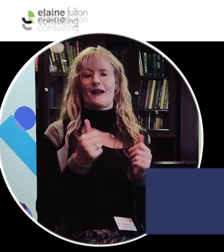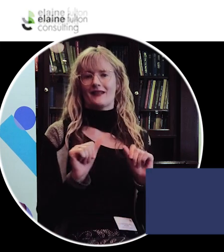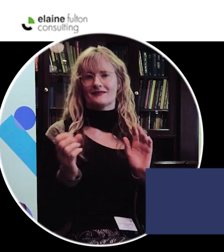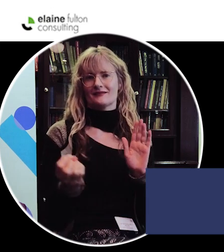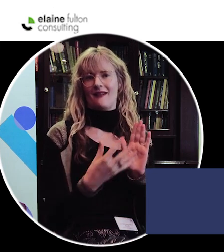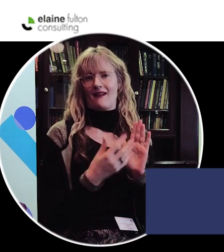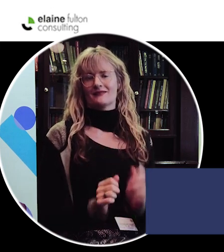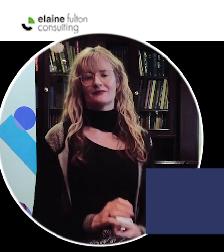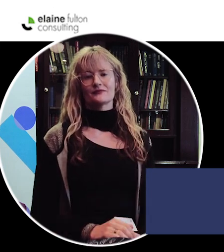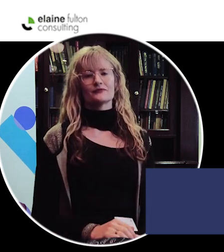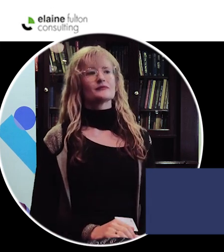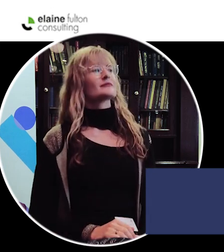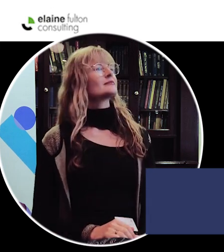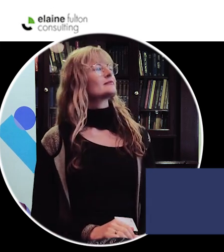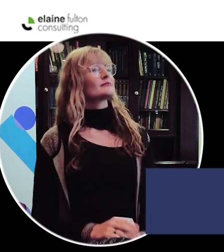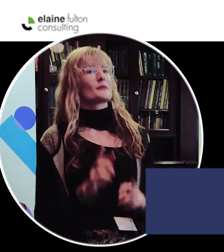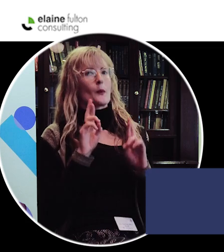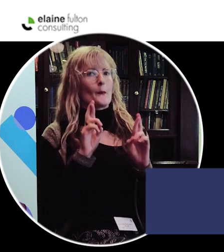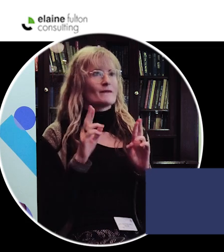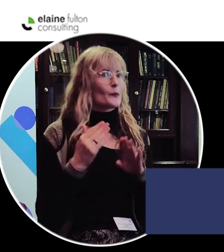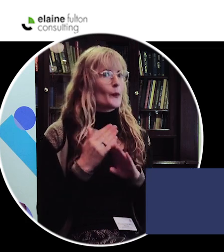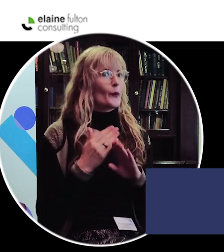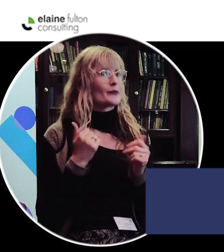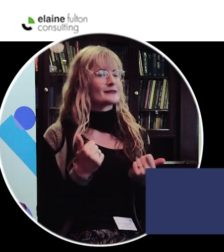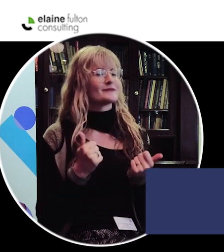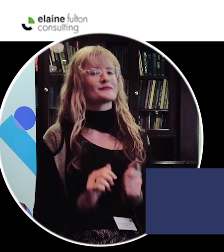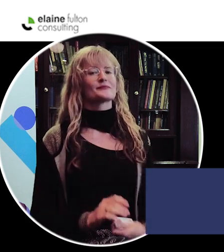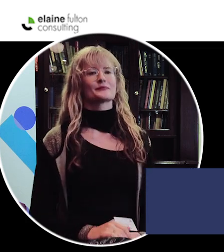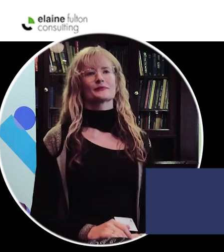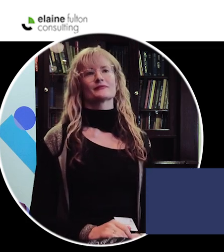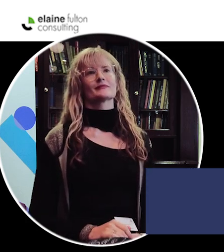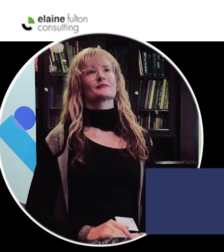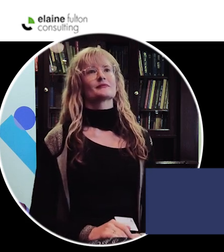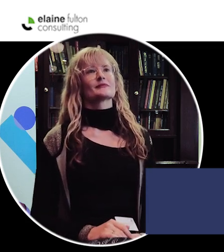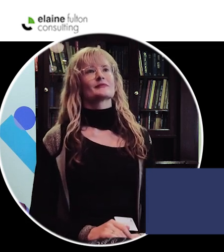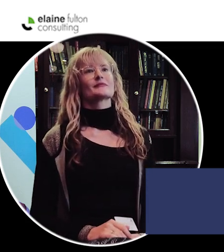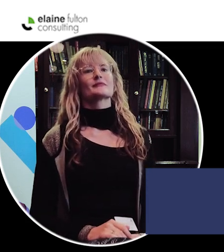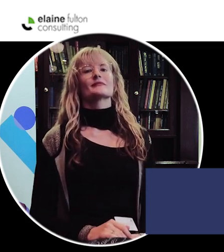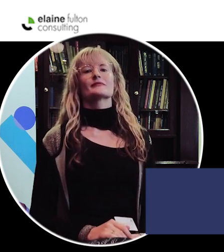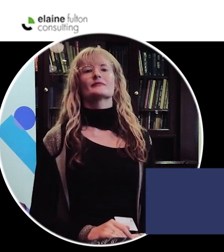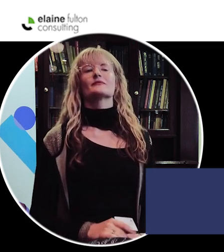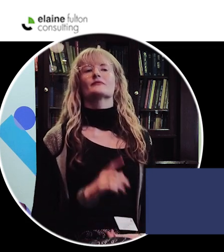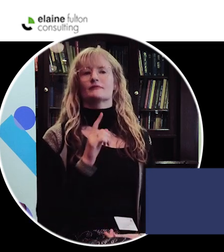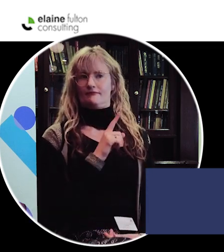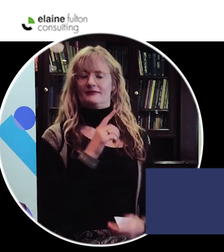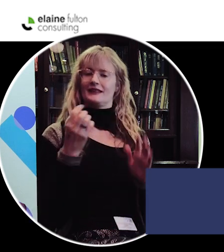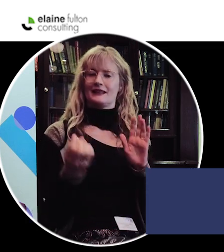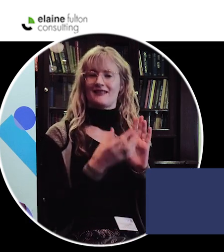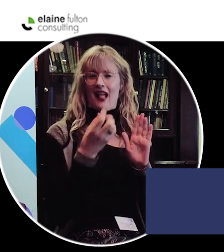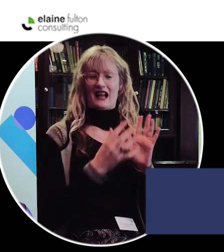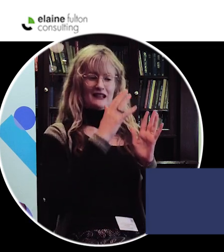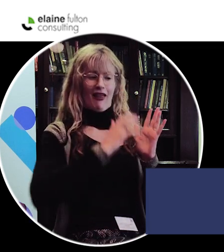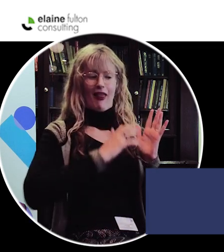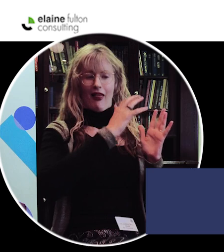please. Hopefully that will work. Brilliant. And just to say, my slides are pretty busy.